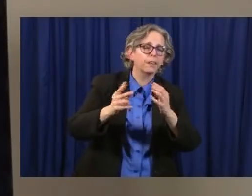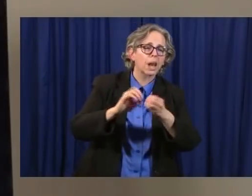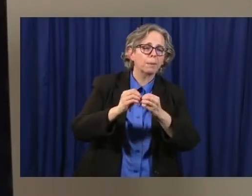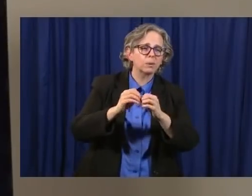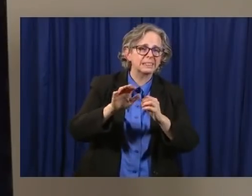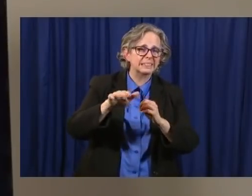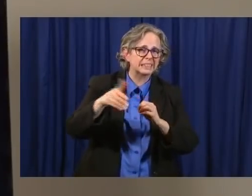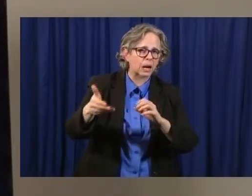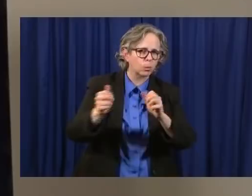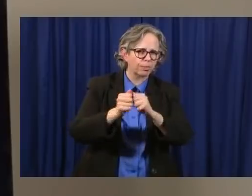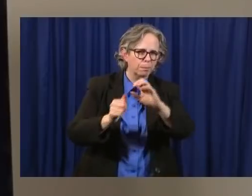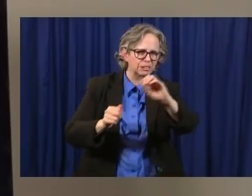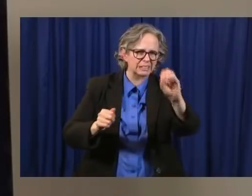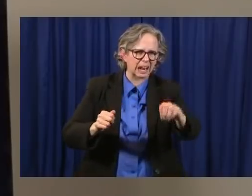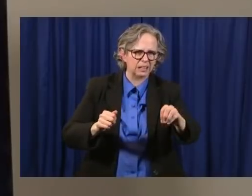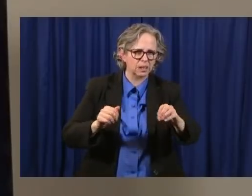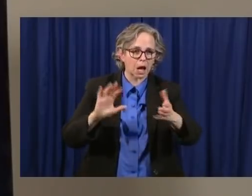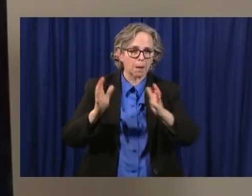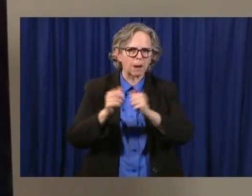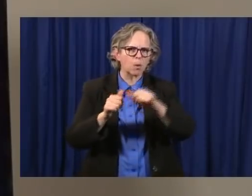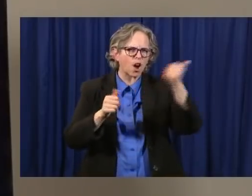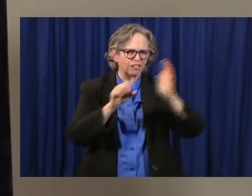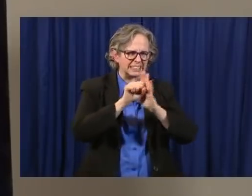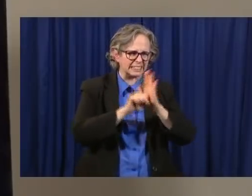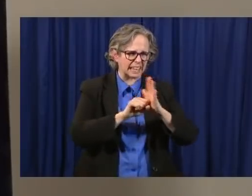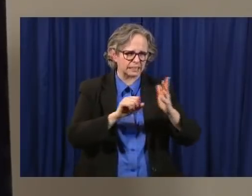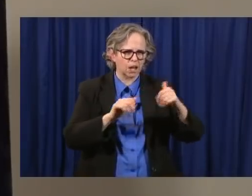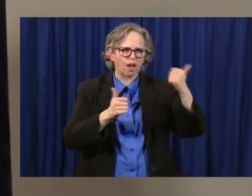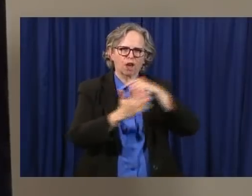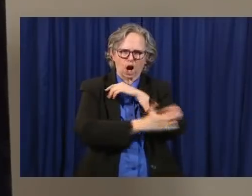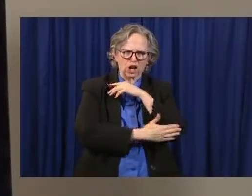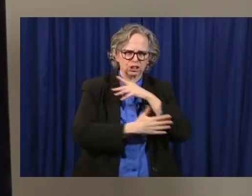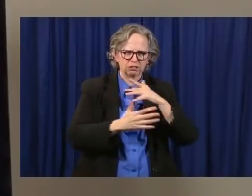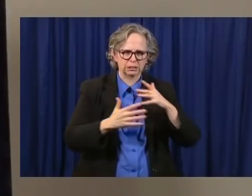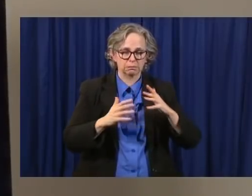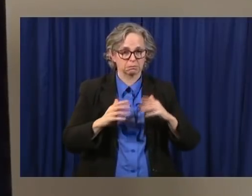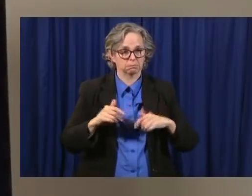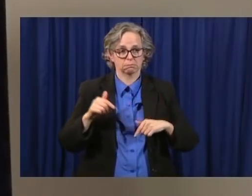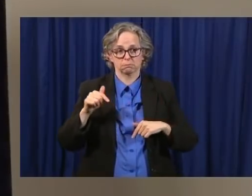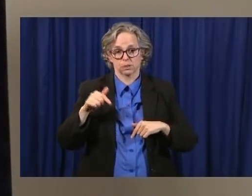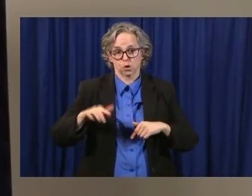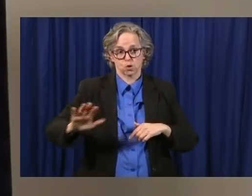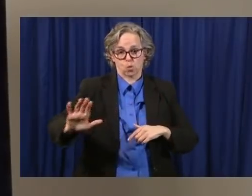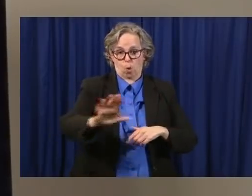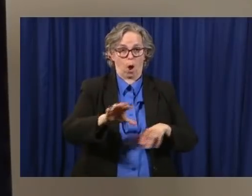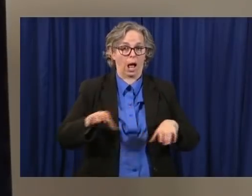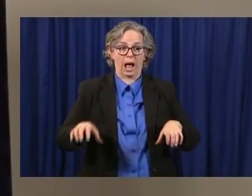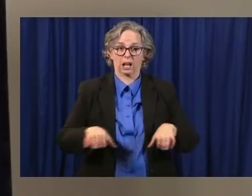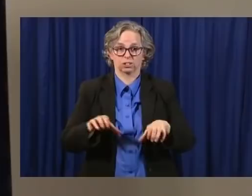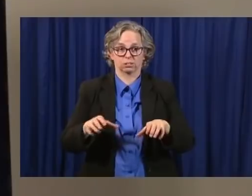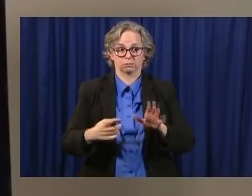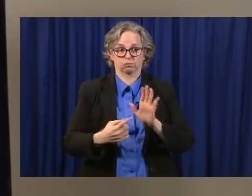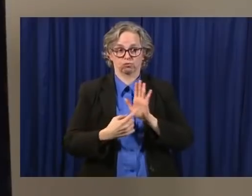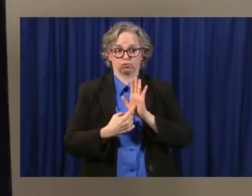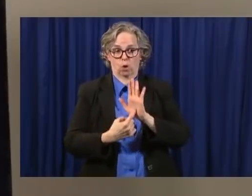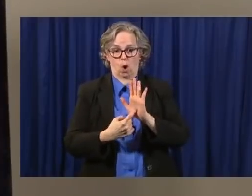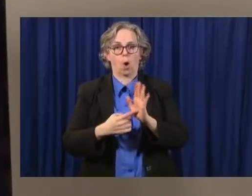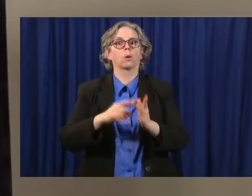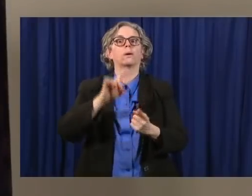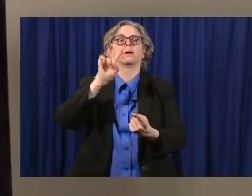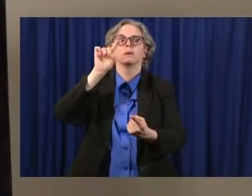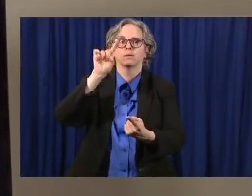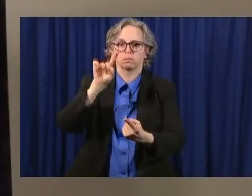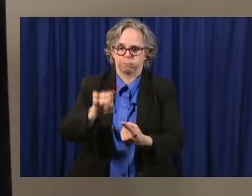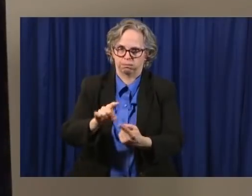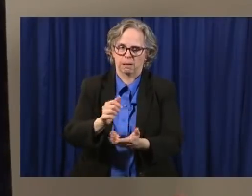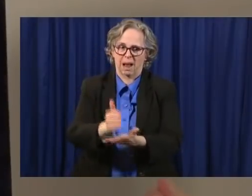other states, the things that you have done to help protect each other have really helped us, but it still hurts to see each